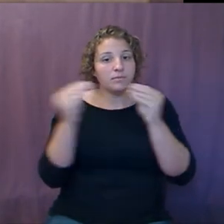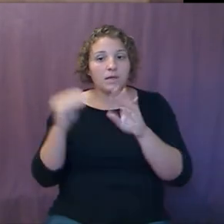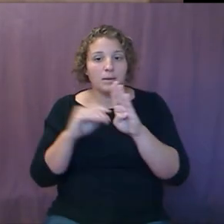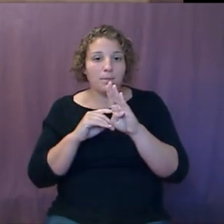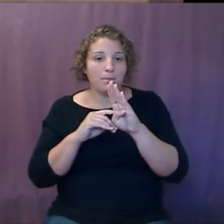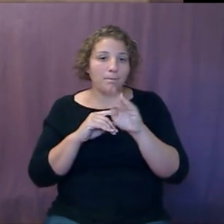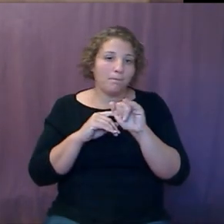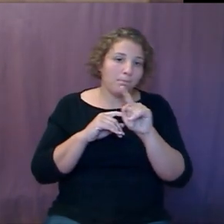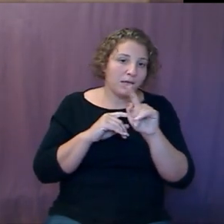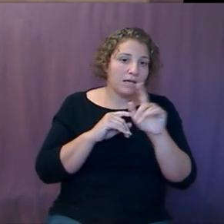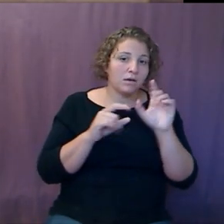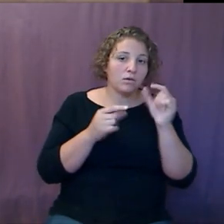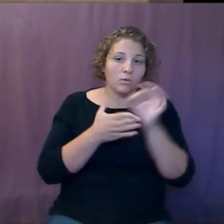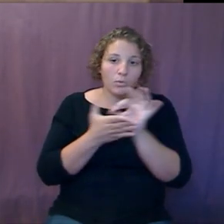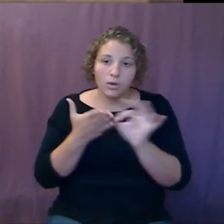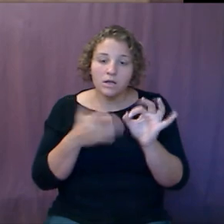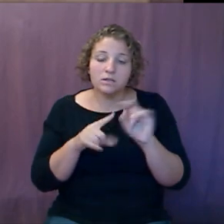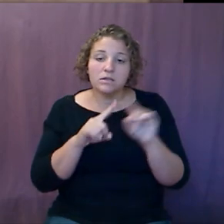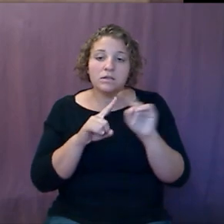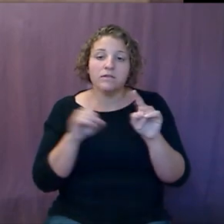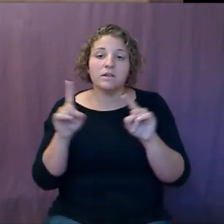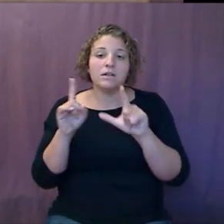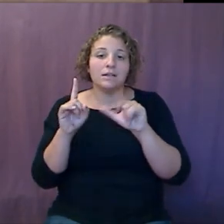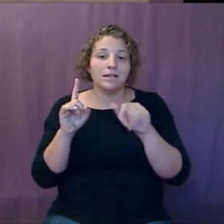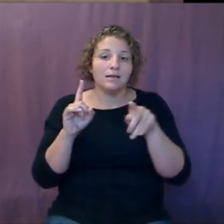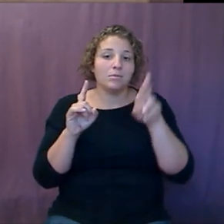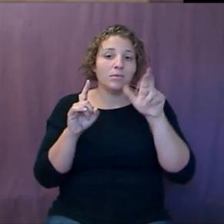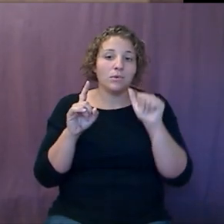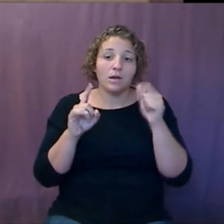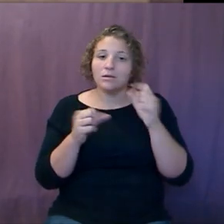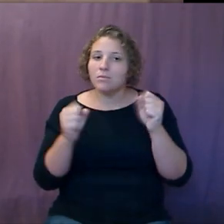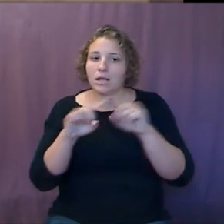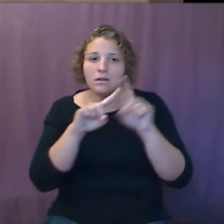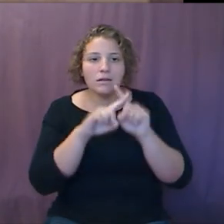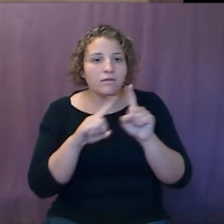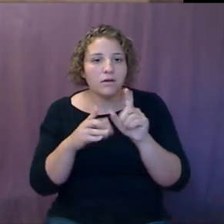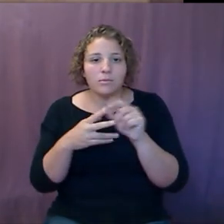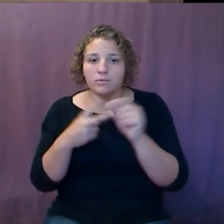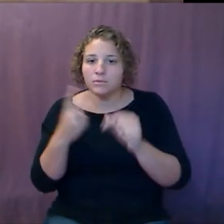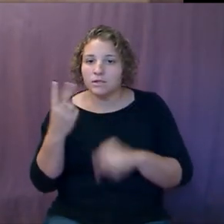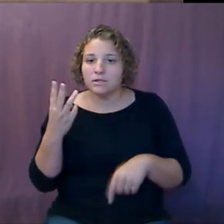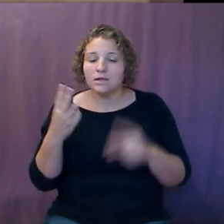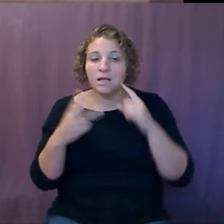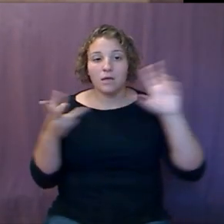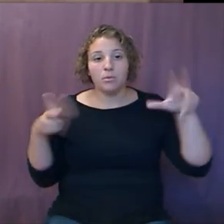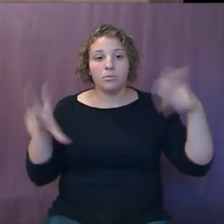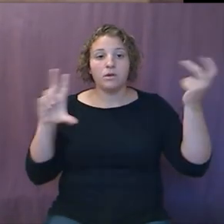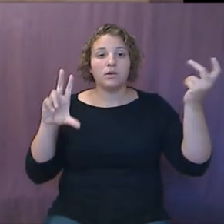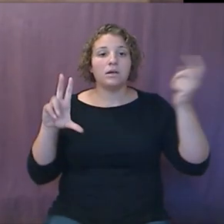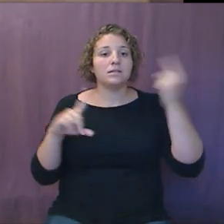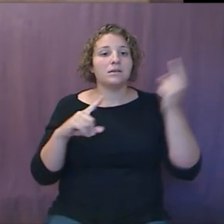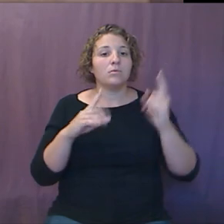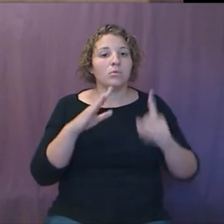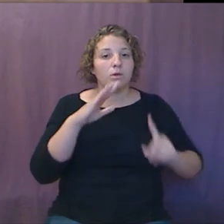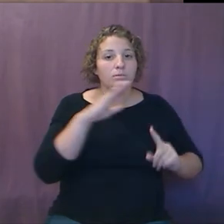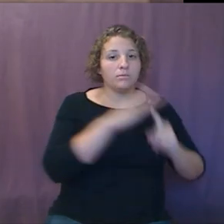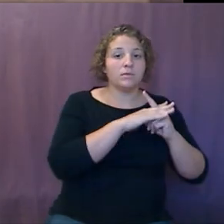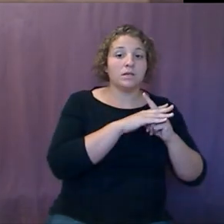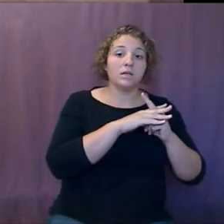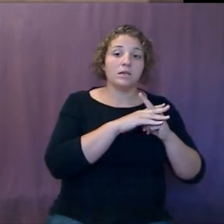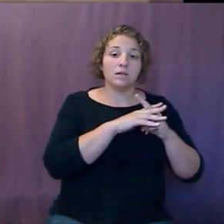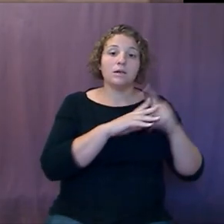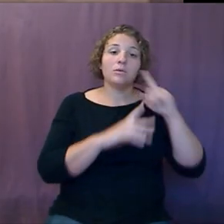federal reserve and whoever the and the libra if it's facebook it could be a bunch of them and that'll be chaos and someone will rise up and say we need